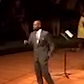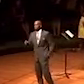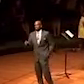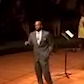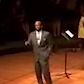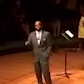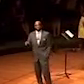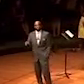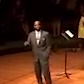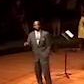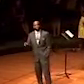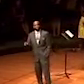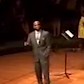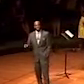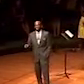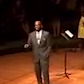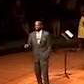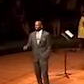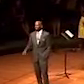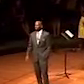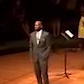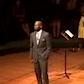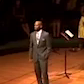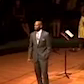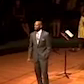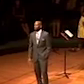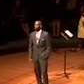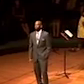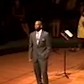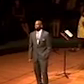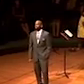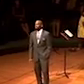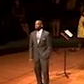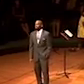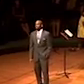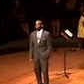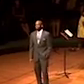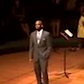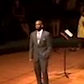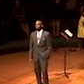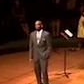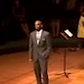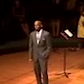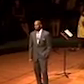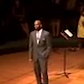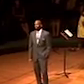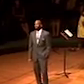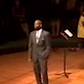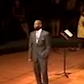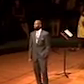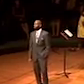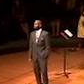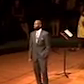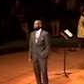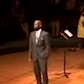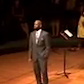you to notice they're standing and for you to be willing to give them a